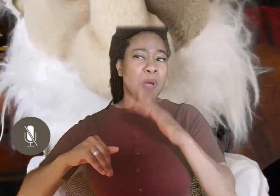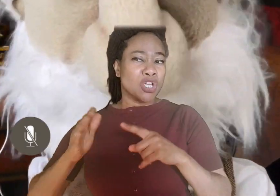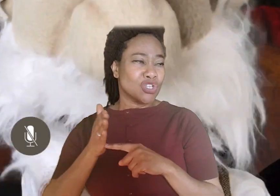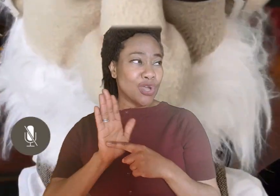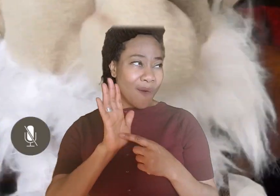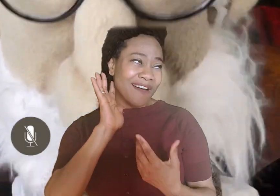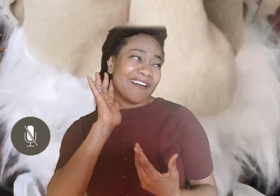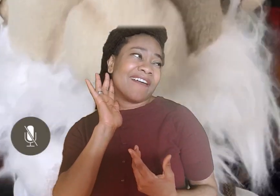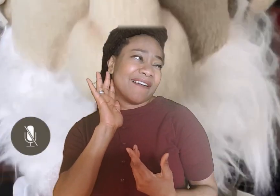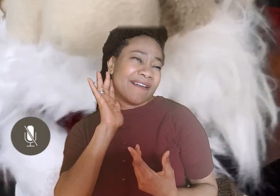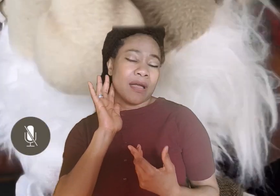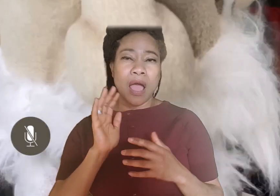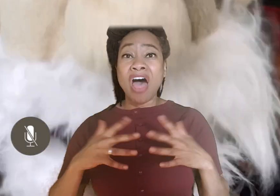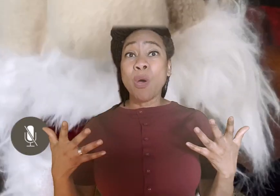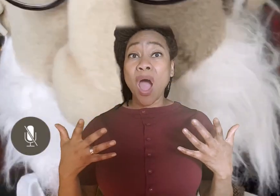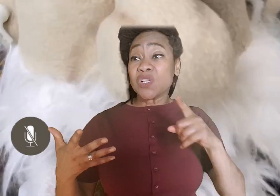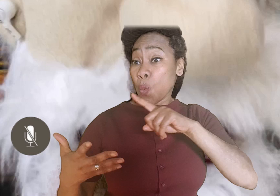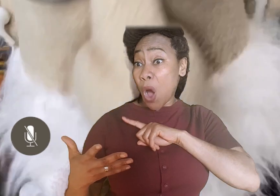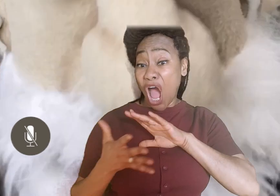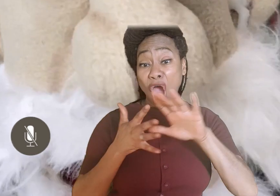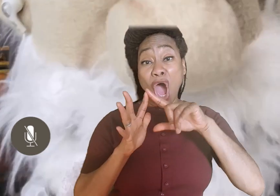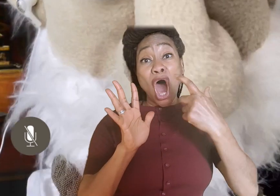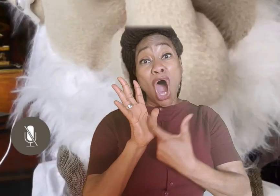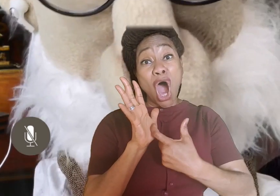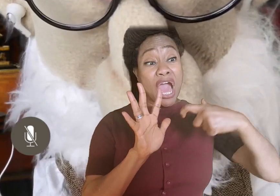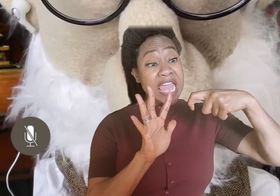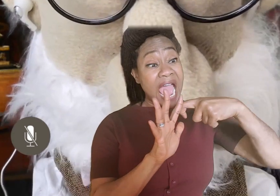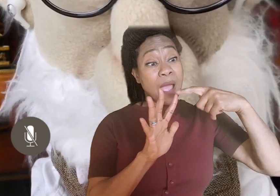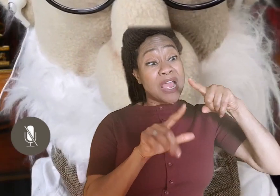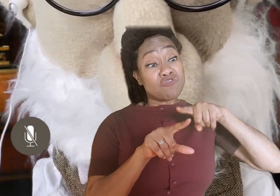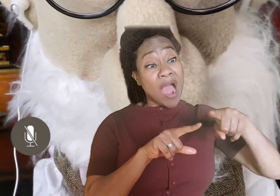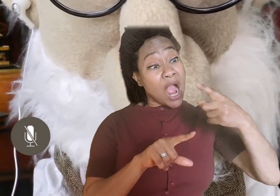Otherwise, why would Herr K have tried to kiss her?